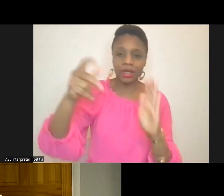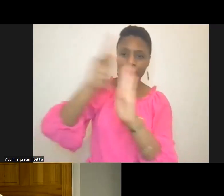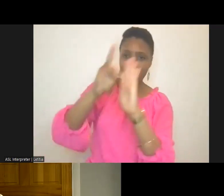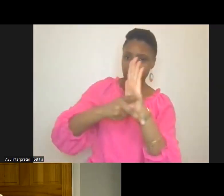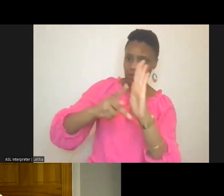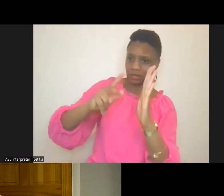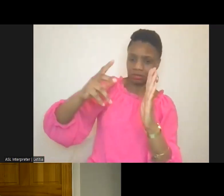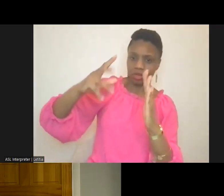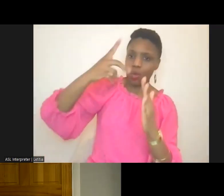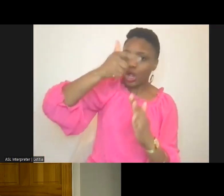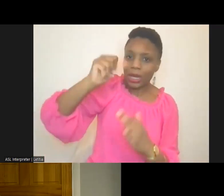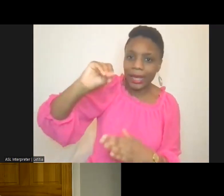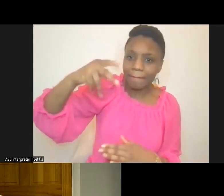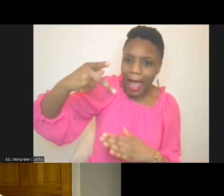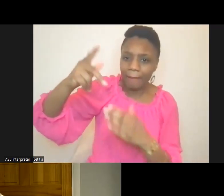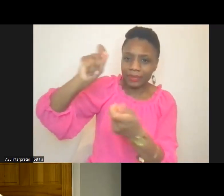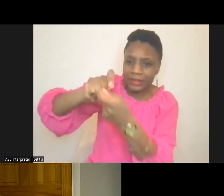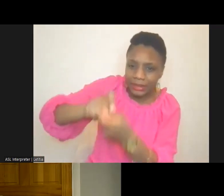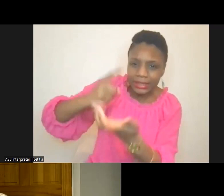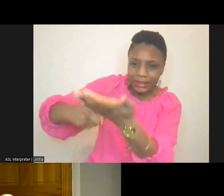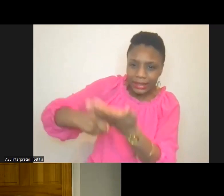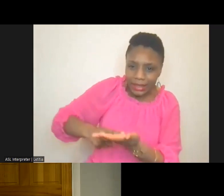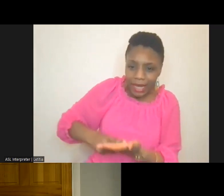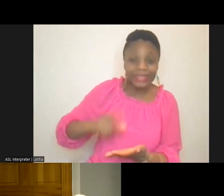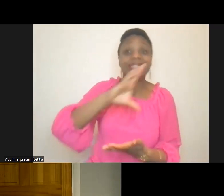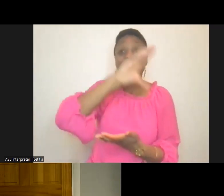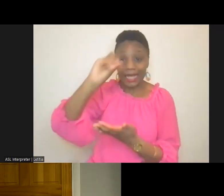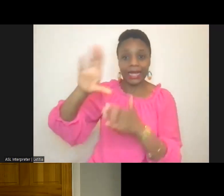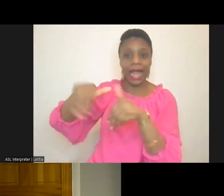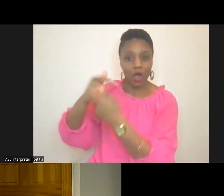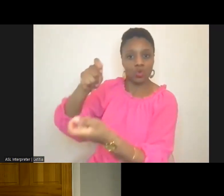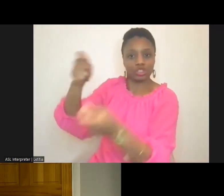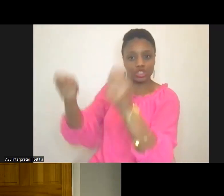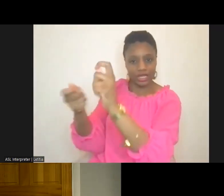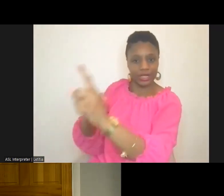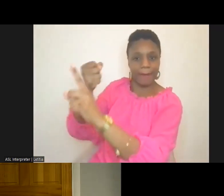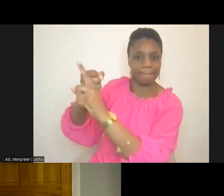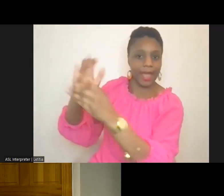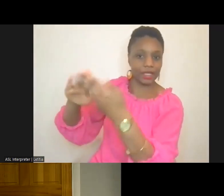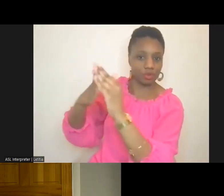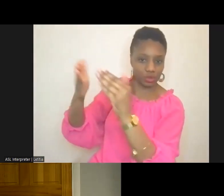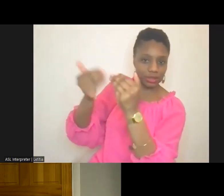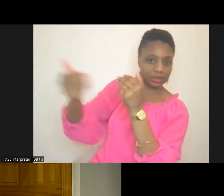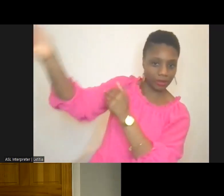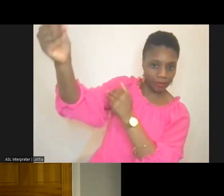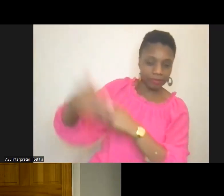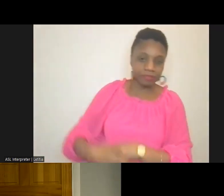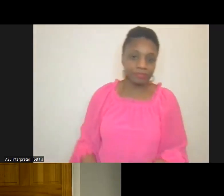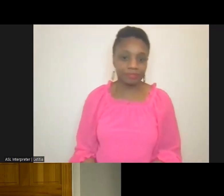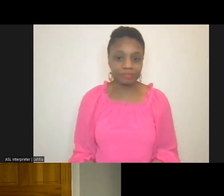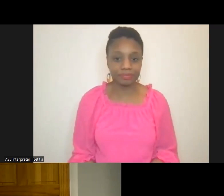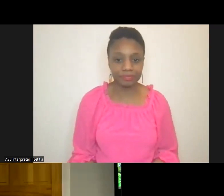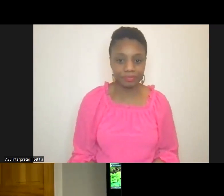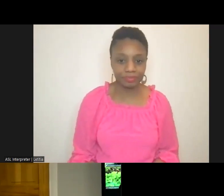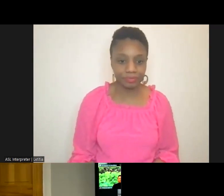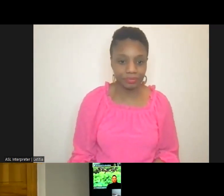in local communities. So thank you so much. Thank you, Rep. Dubois. This is a great example of how